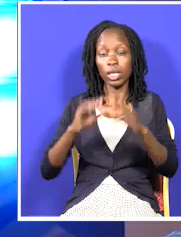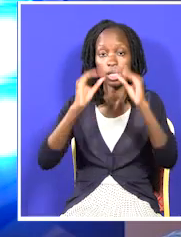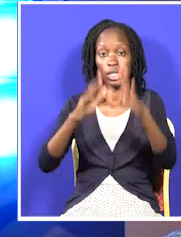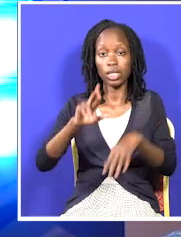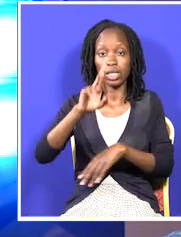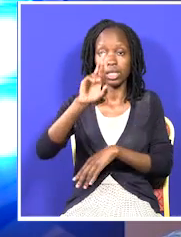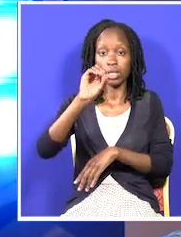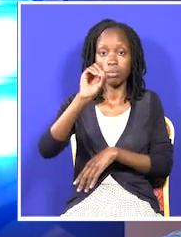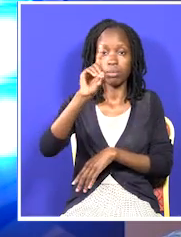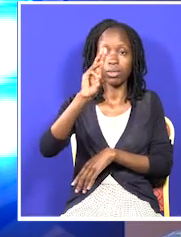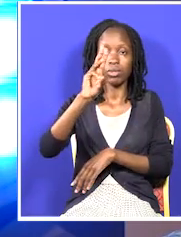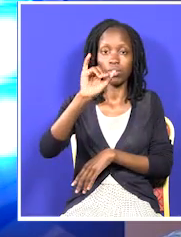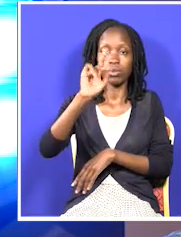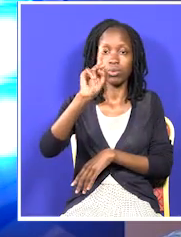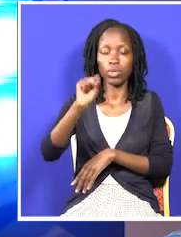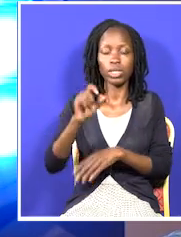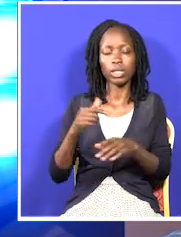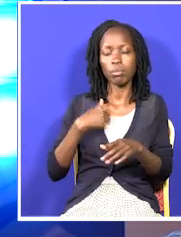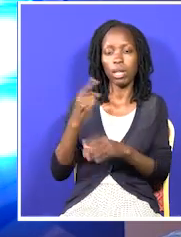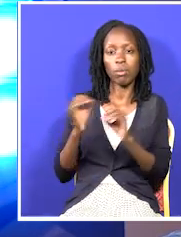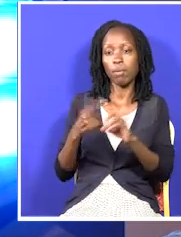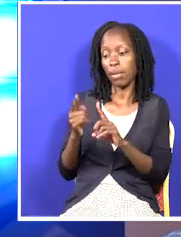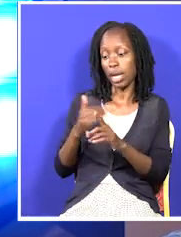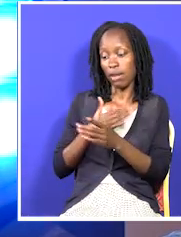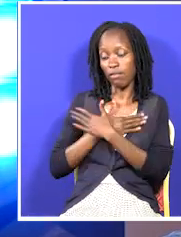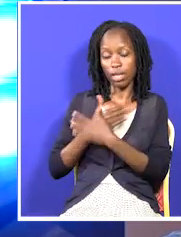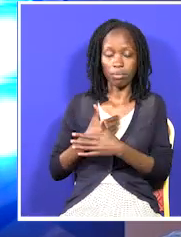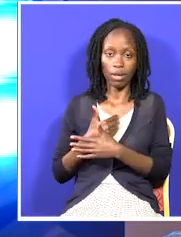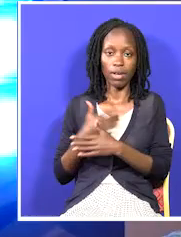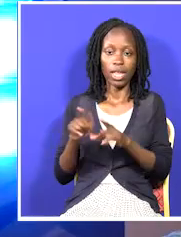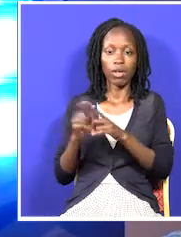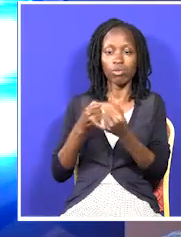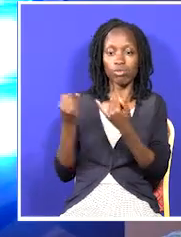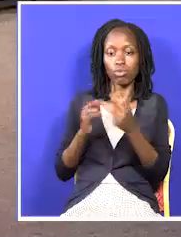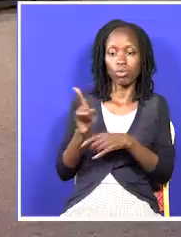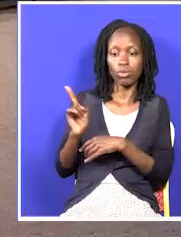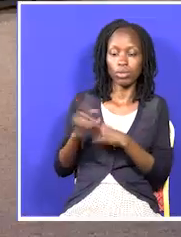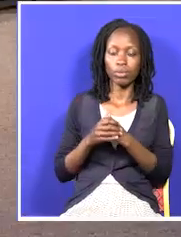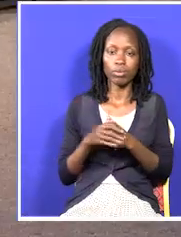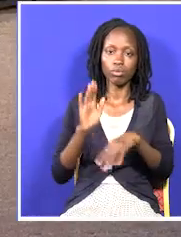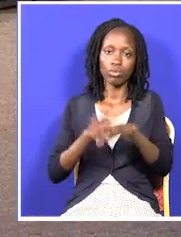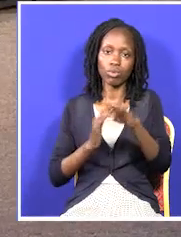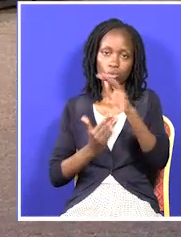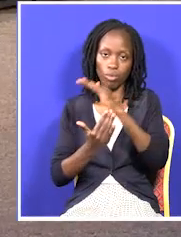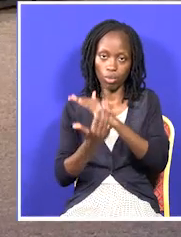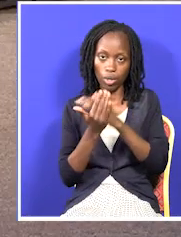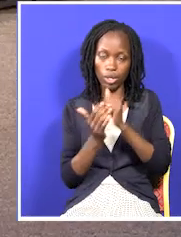Rodwicks, and I'm not alone. I came here with my friends, and I would like them to introduce themselves. Good